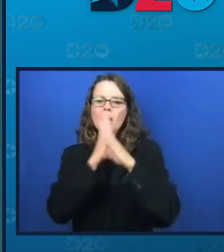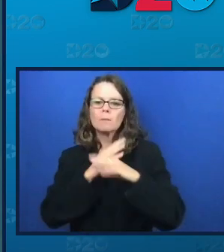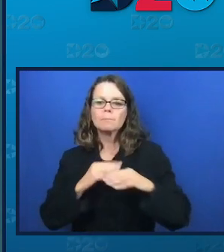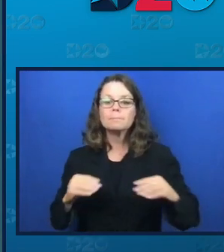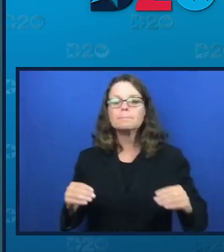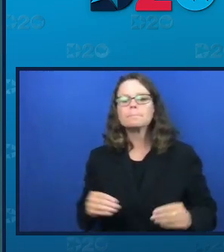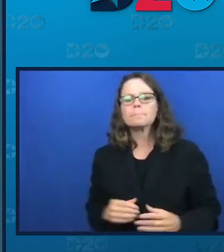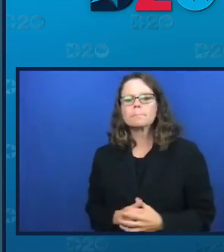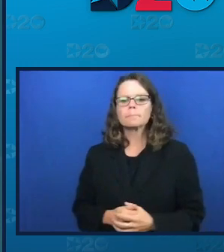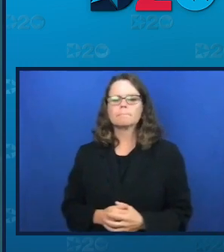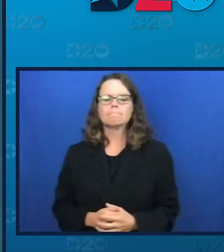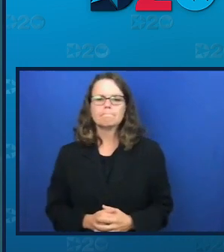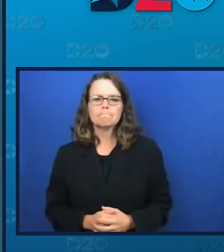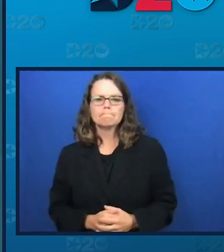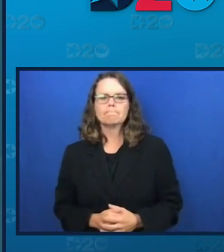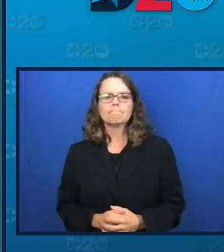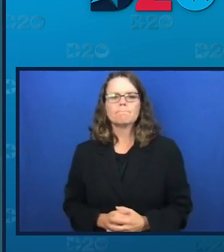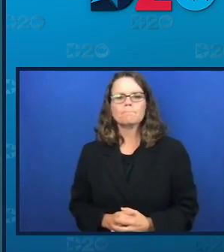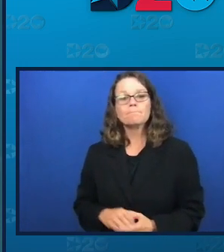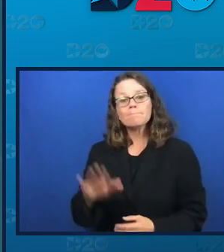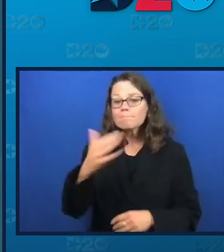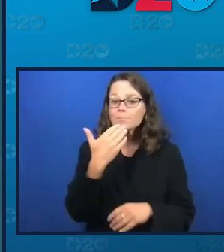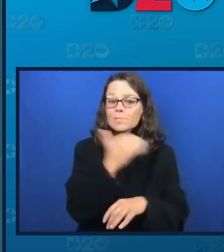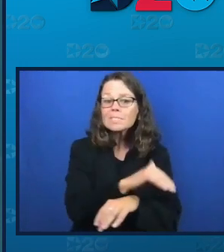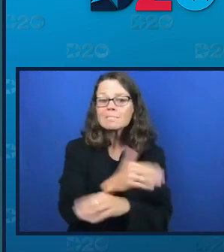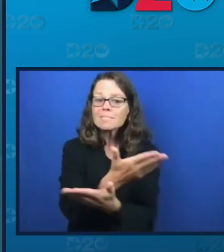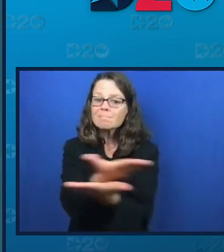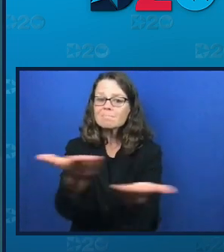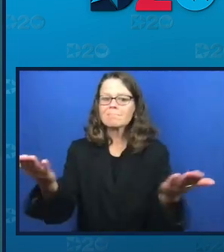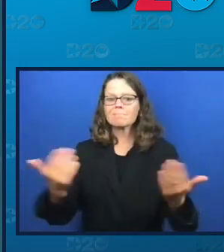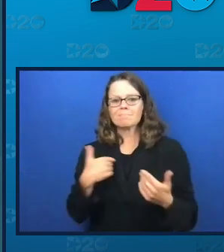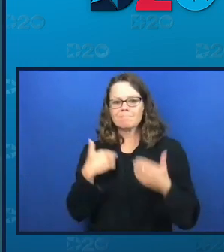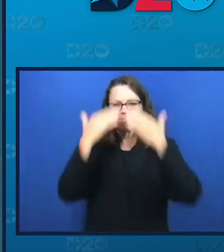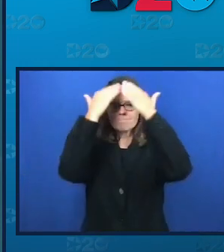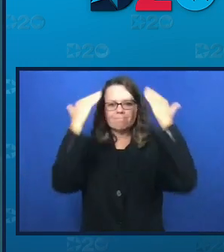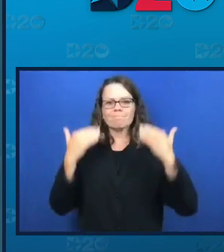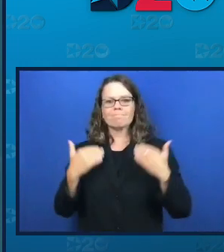Good evening. I'm Rabbi Lauren Birkin. Please pray with me.